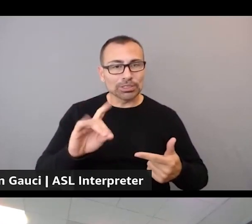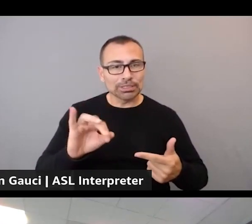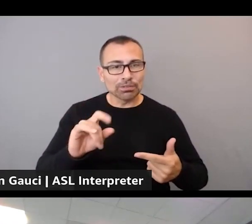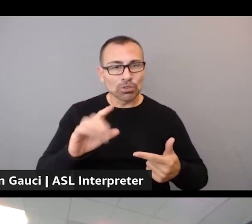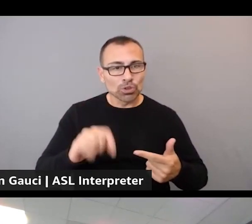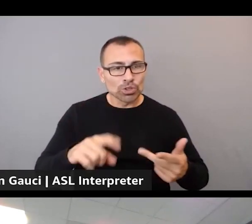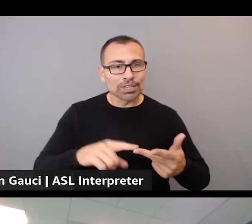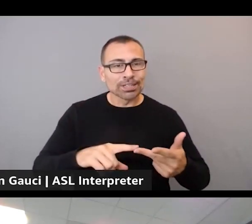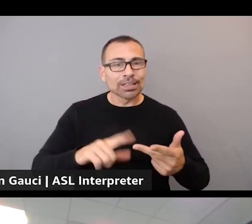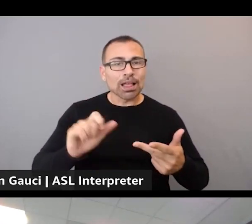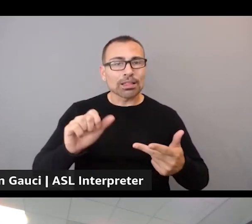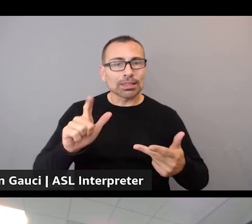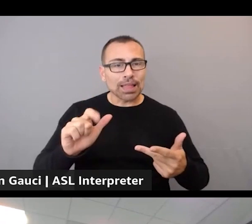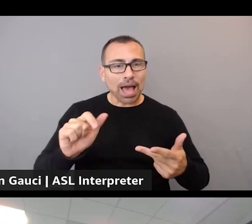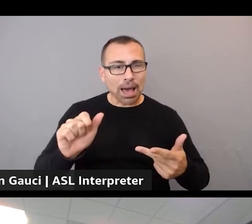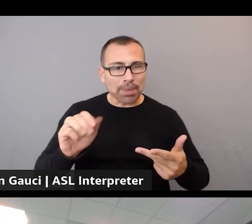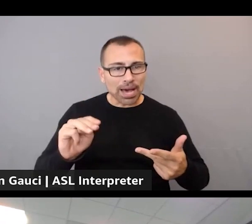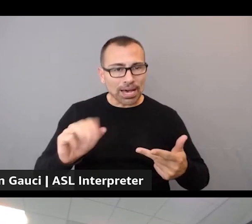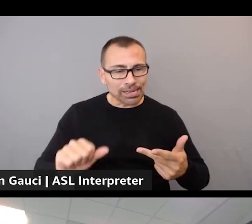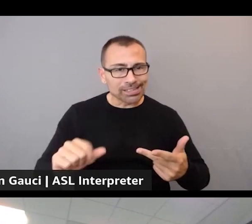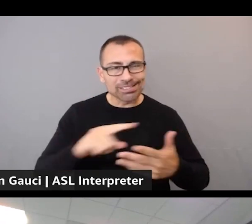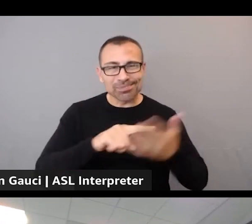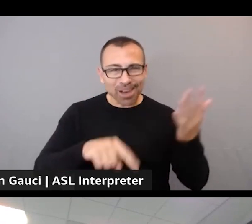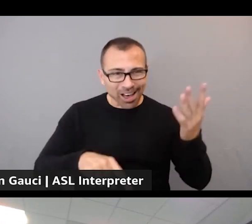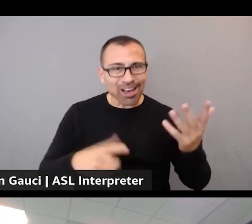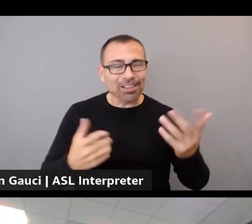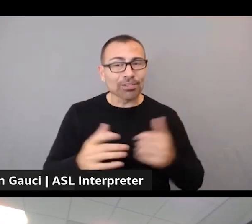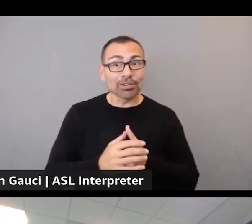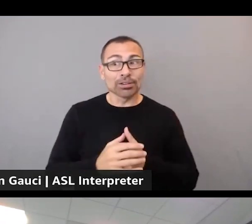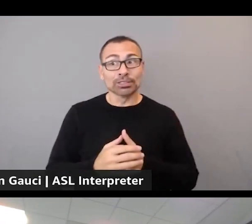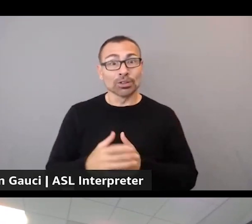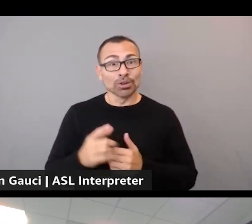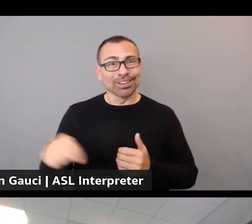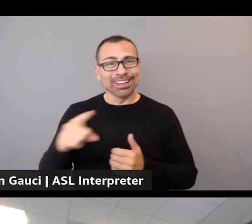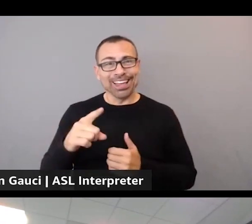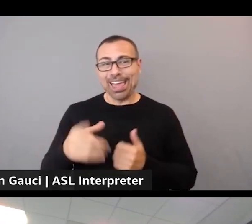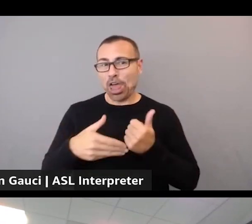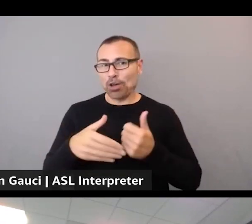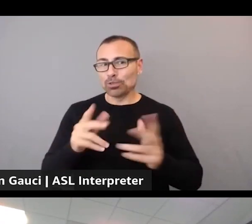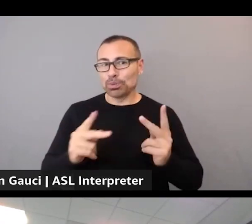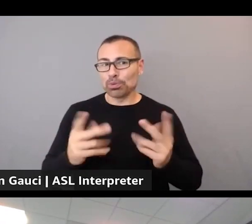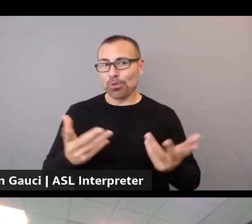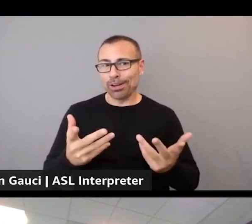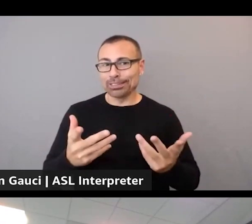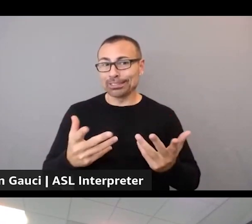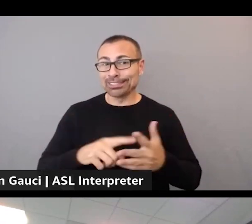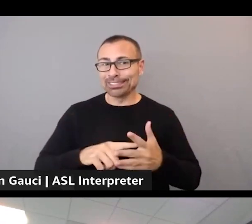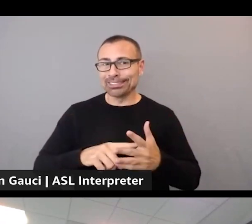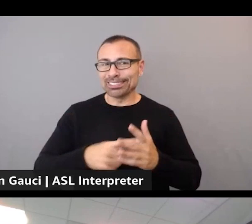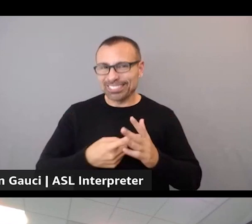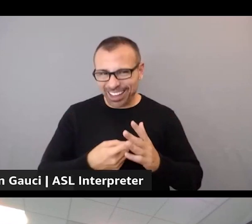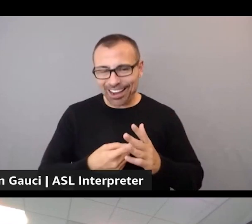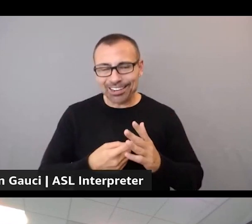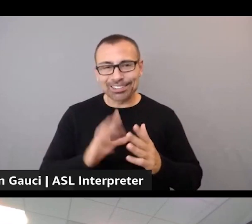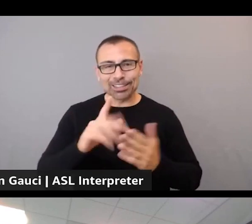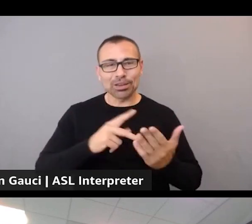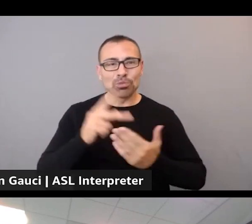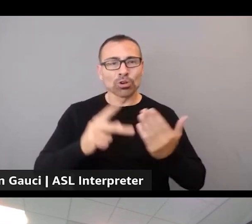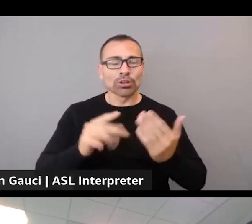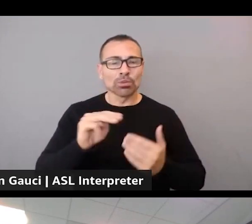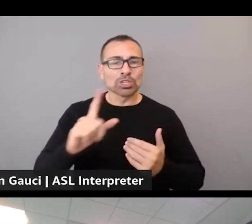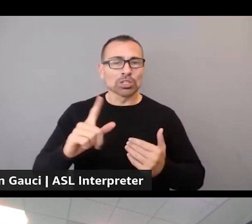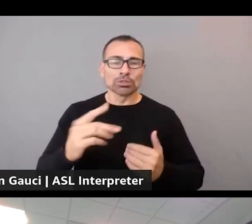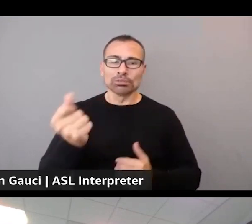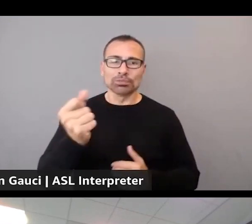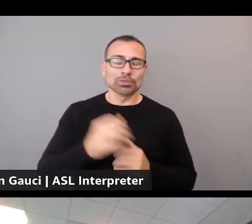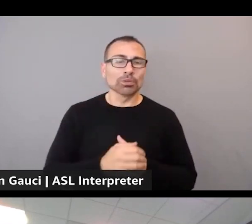there. So it helps people, pun intended, jumpstart their machine learning projects. And the biggest changes really that